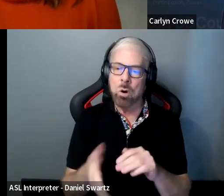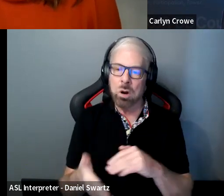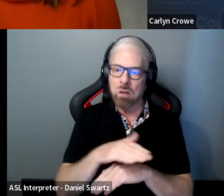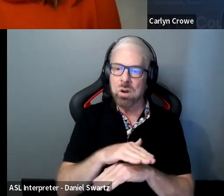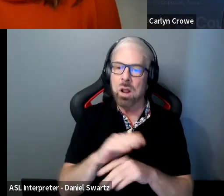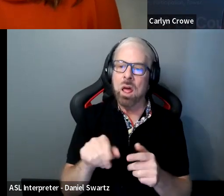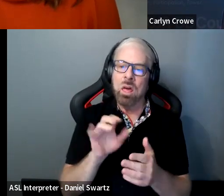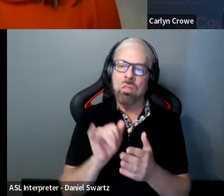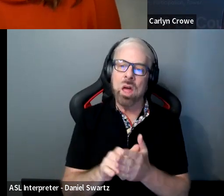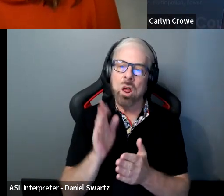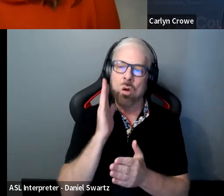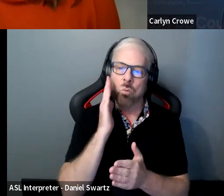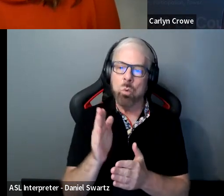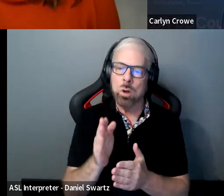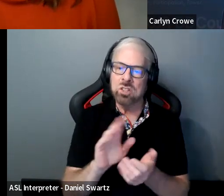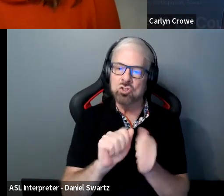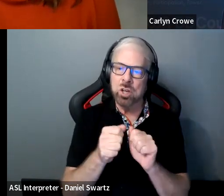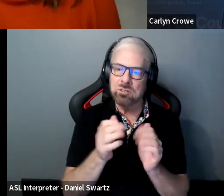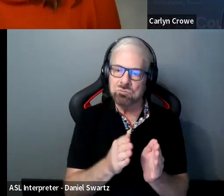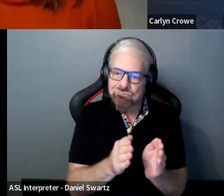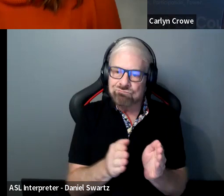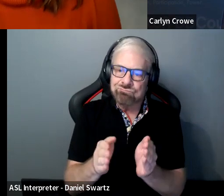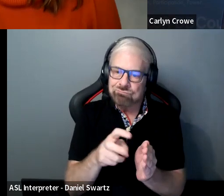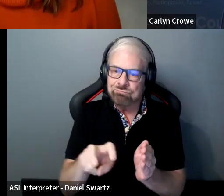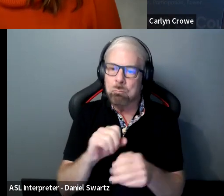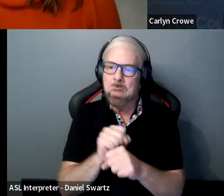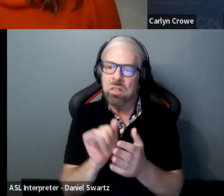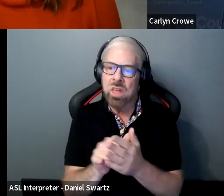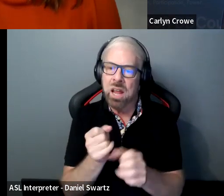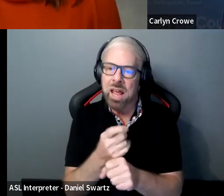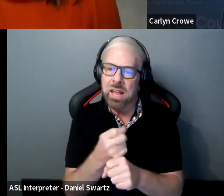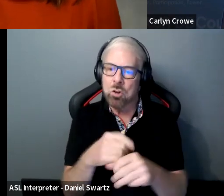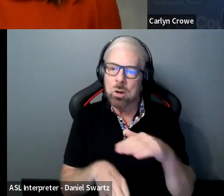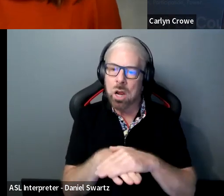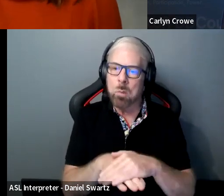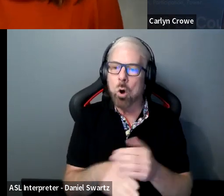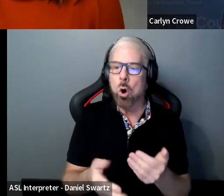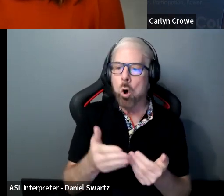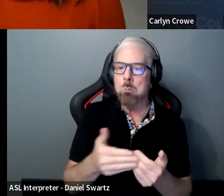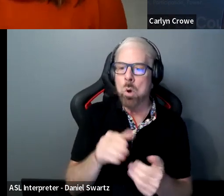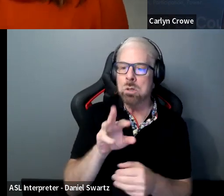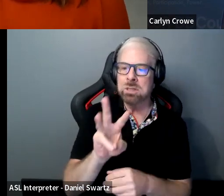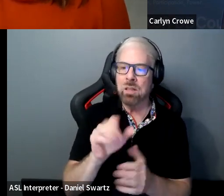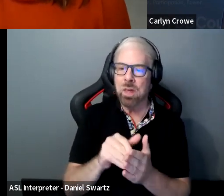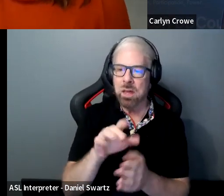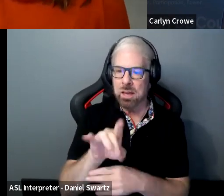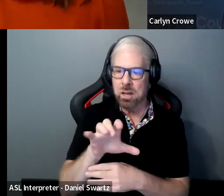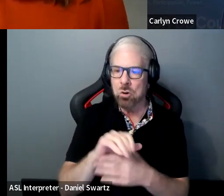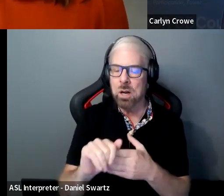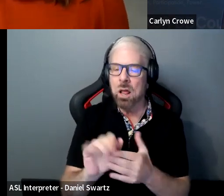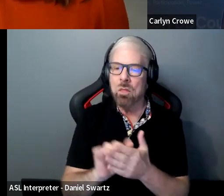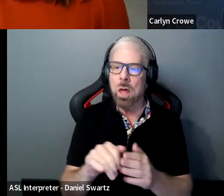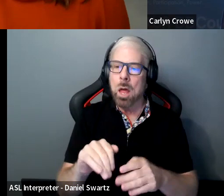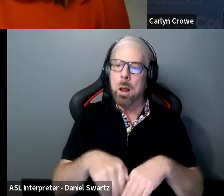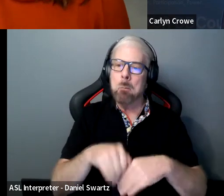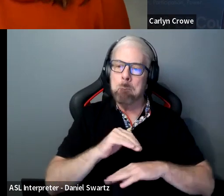And this would realign that to being a annual cap of almost $6,800 that matches the brain